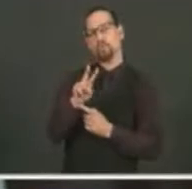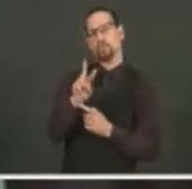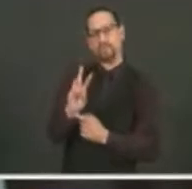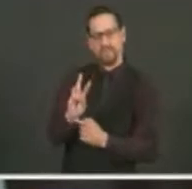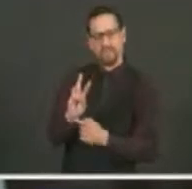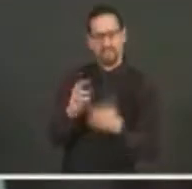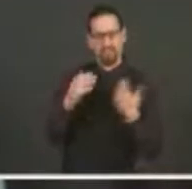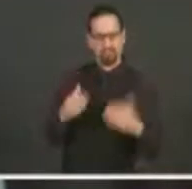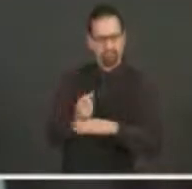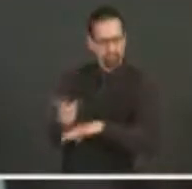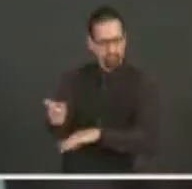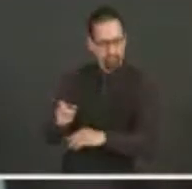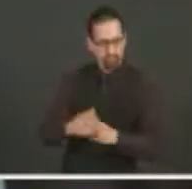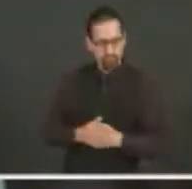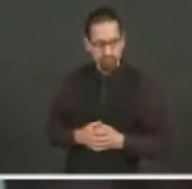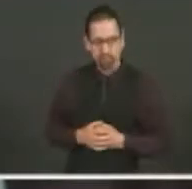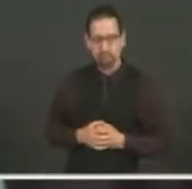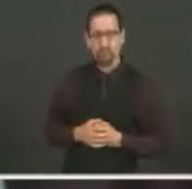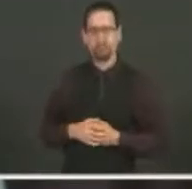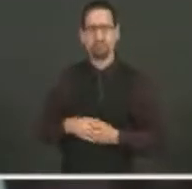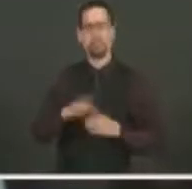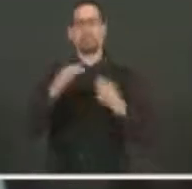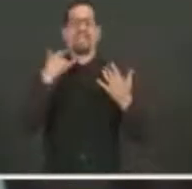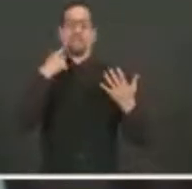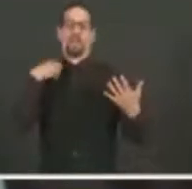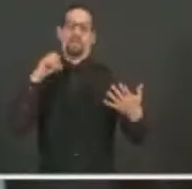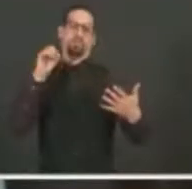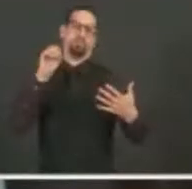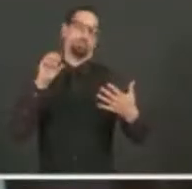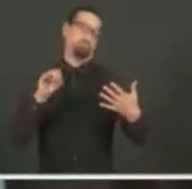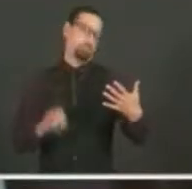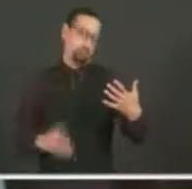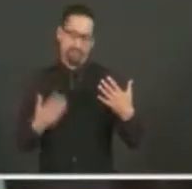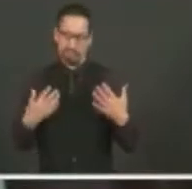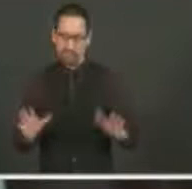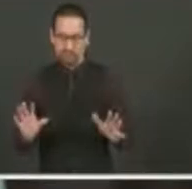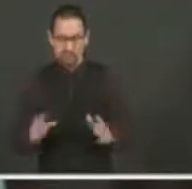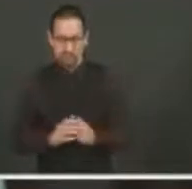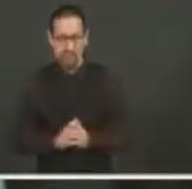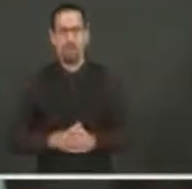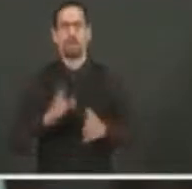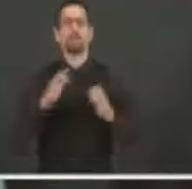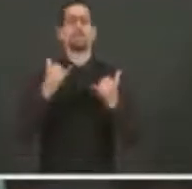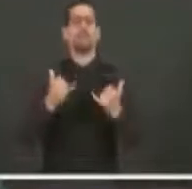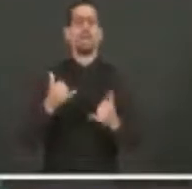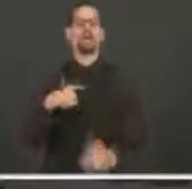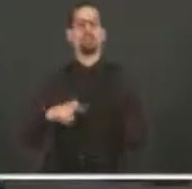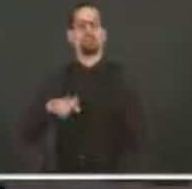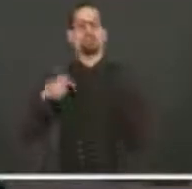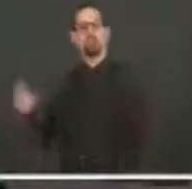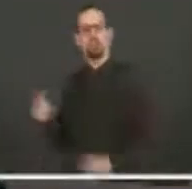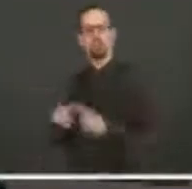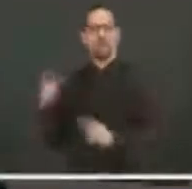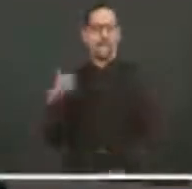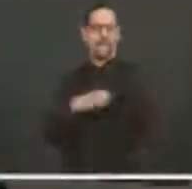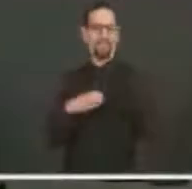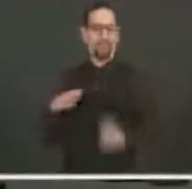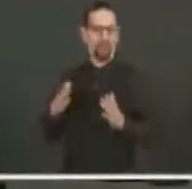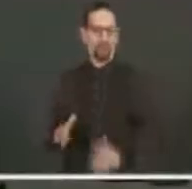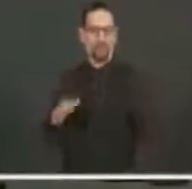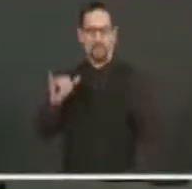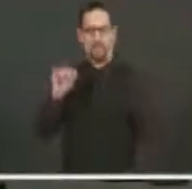to the commissioner and then to Dr. Alexander Scott, and then we'll come back for questions.